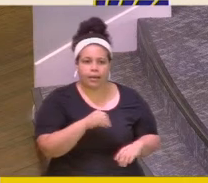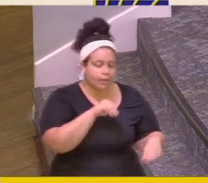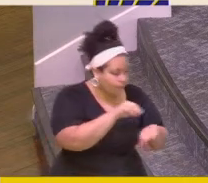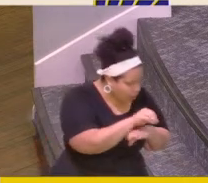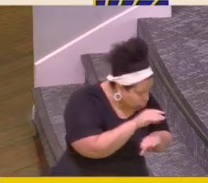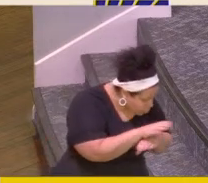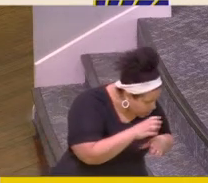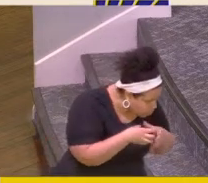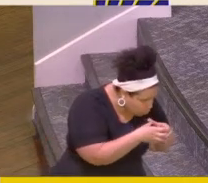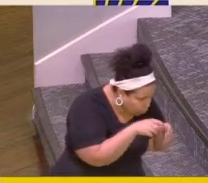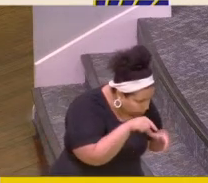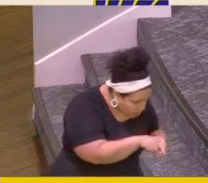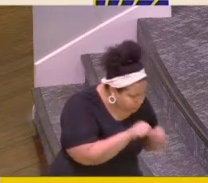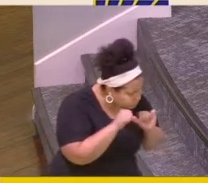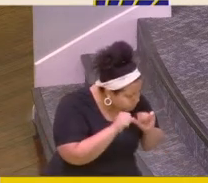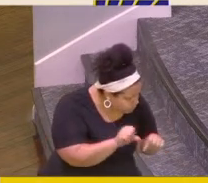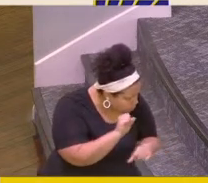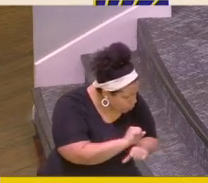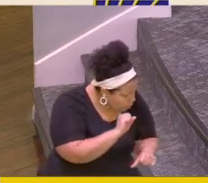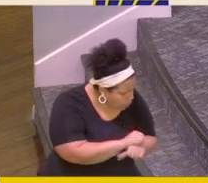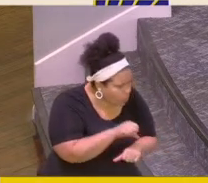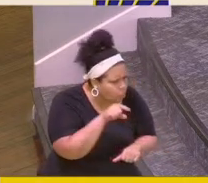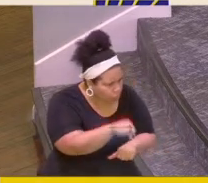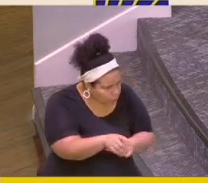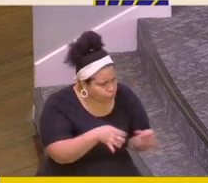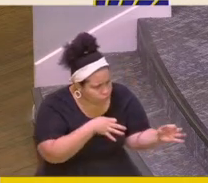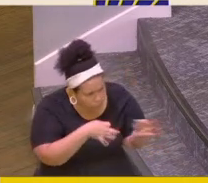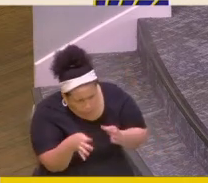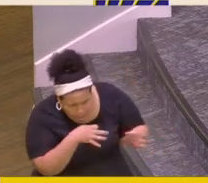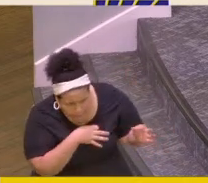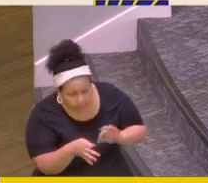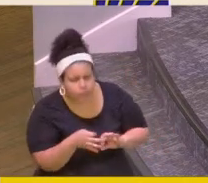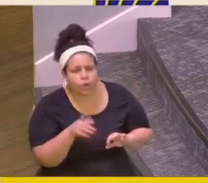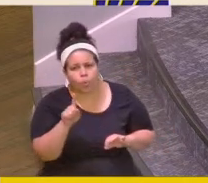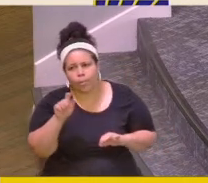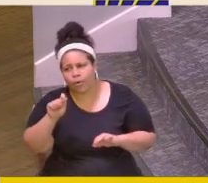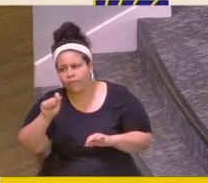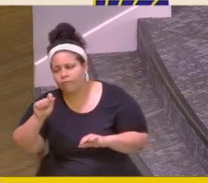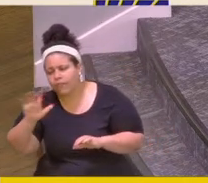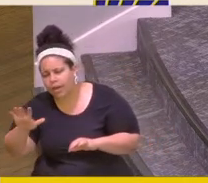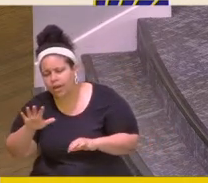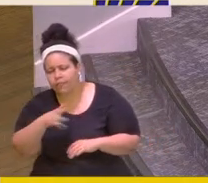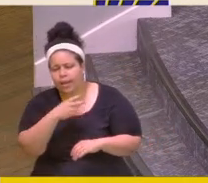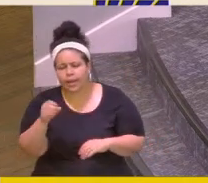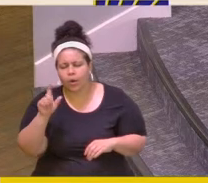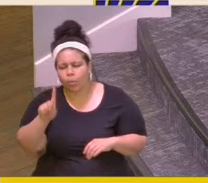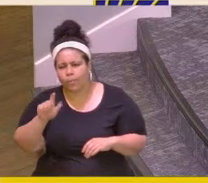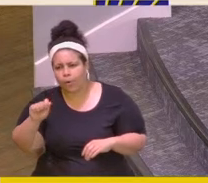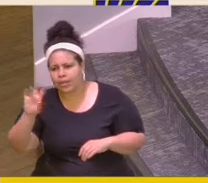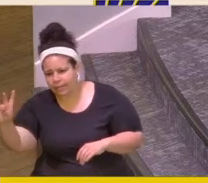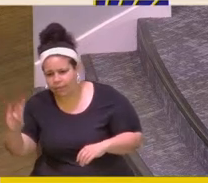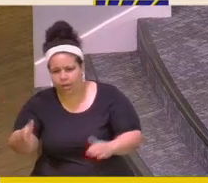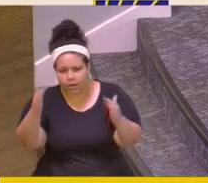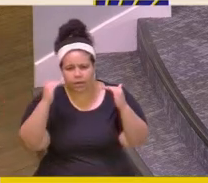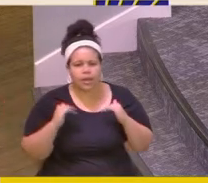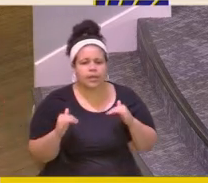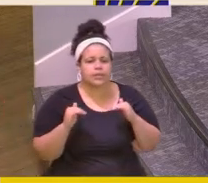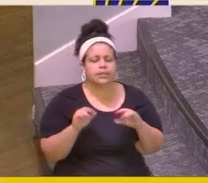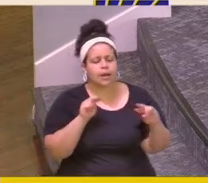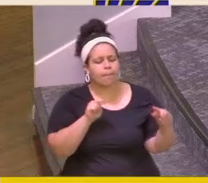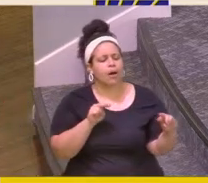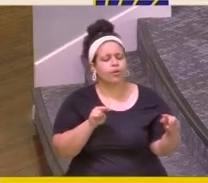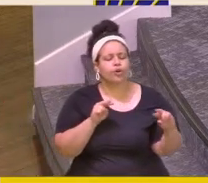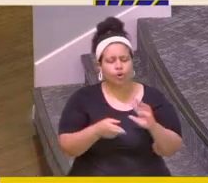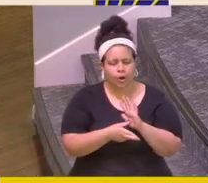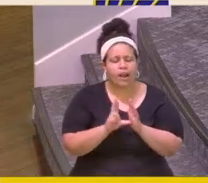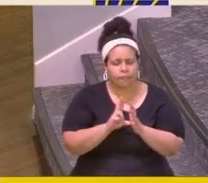and continue to work on those directives found in 1.5 and 1.7. The next monitoring review will